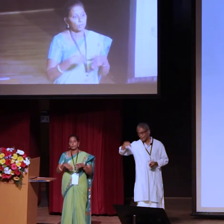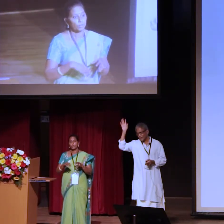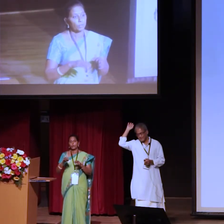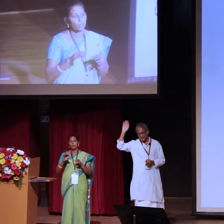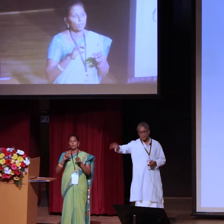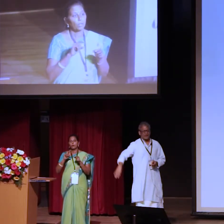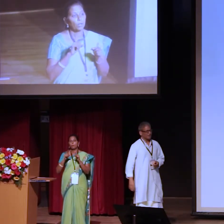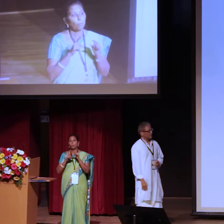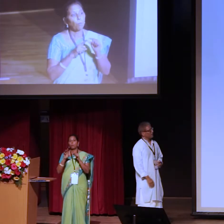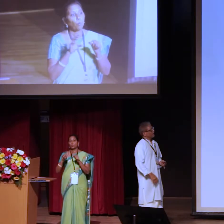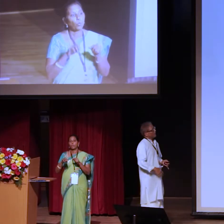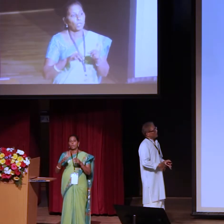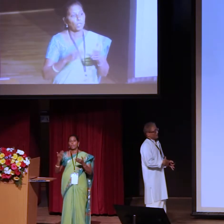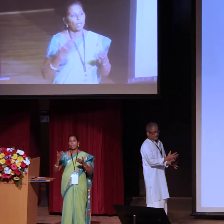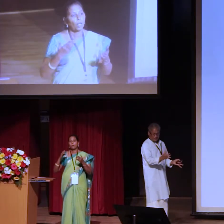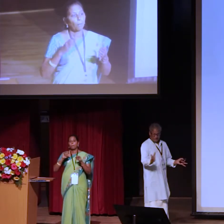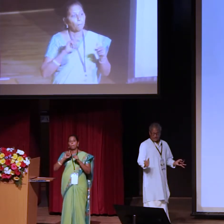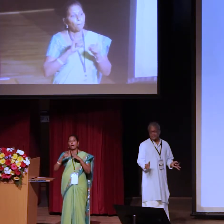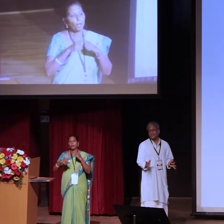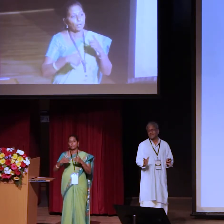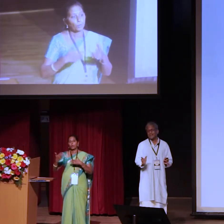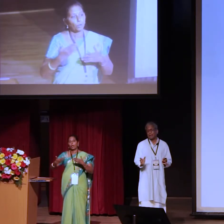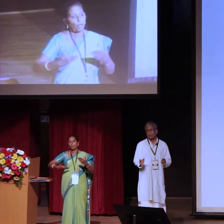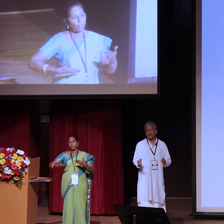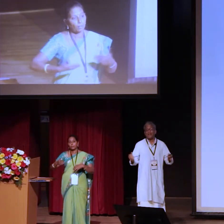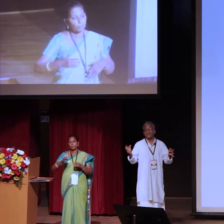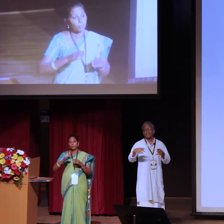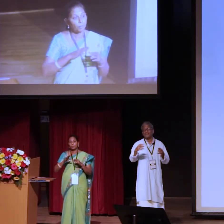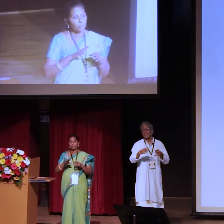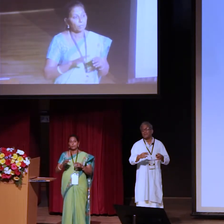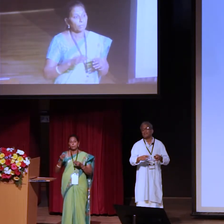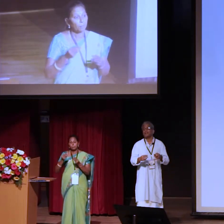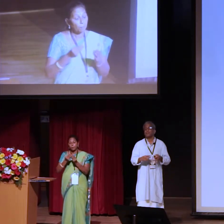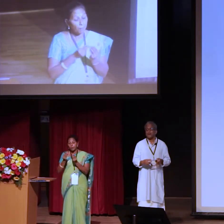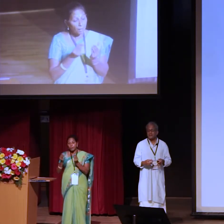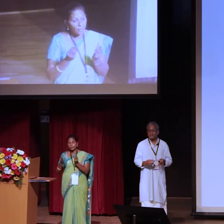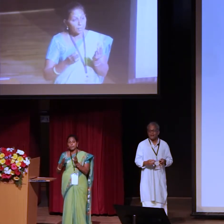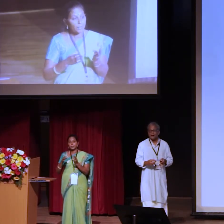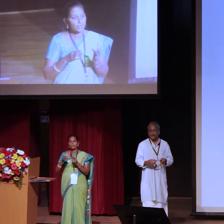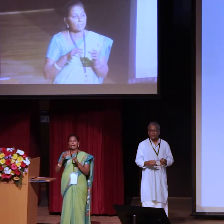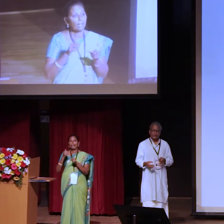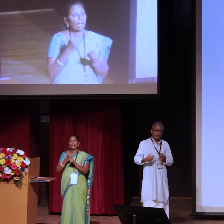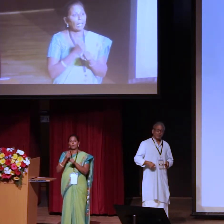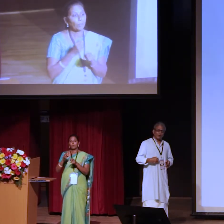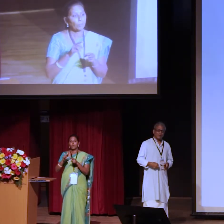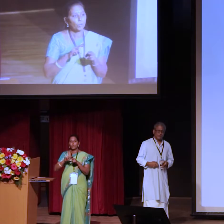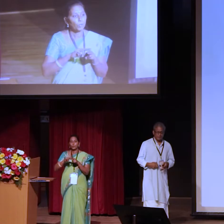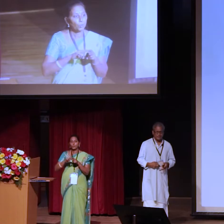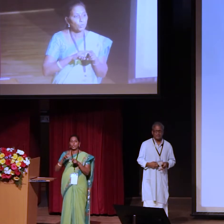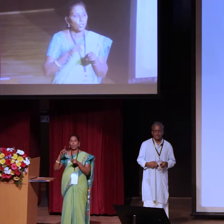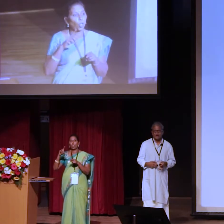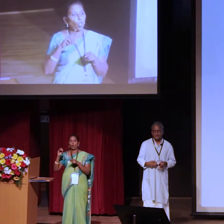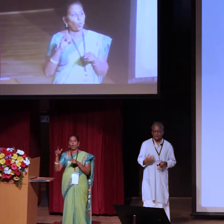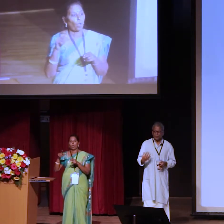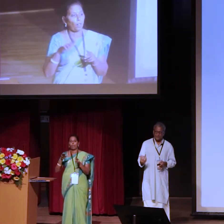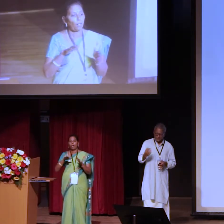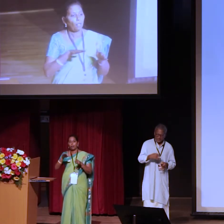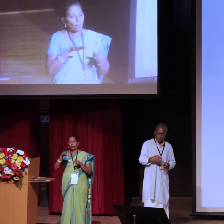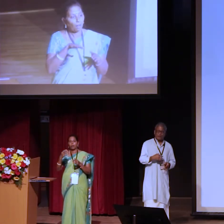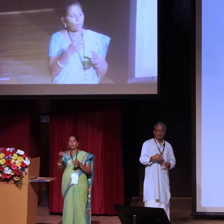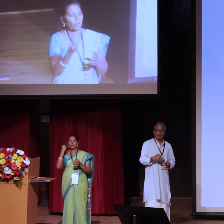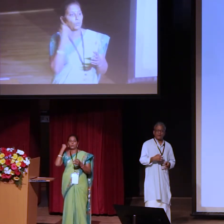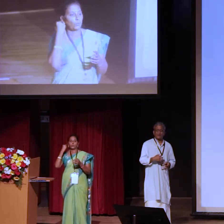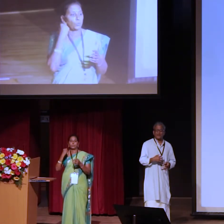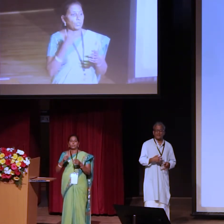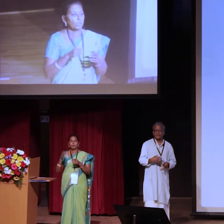in Bangalore, one in some Kolkata, 5-6 kids playing these games that we have built using local resources. So previous